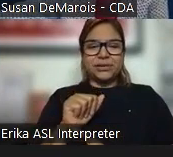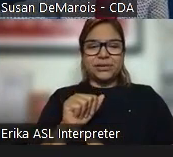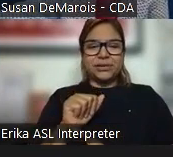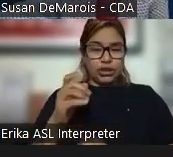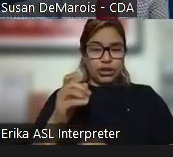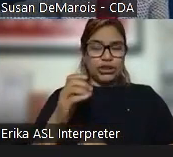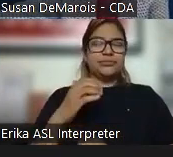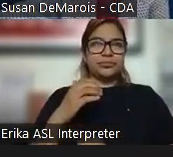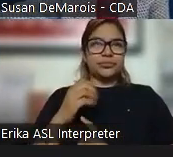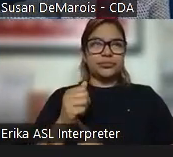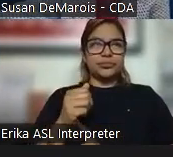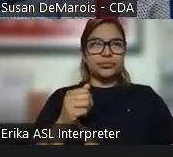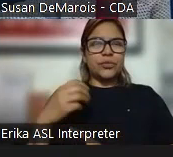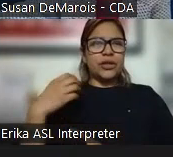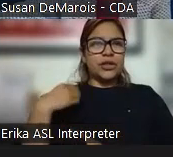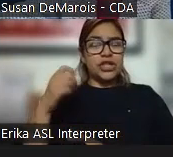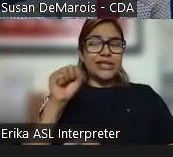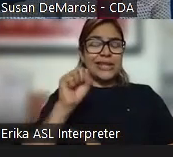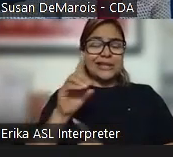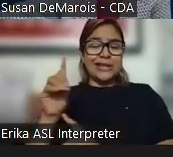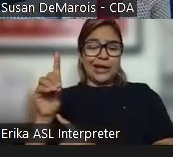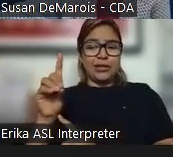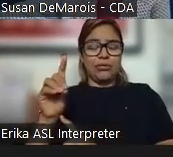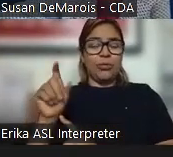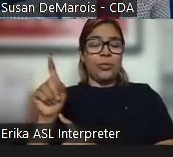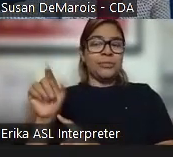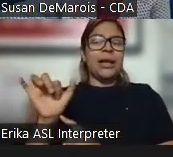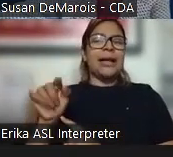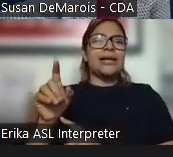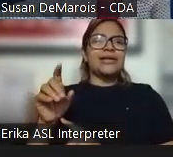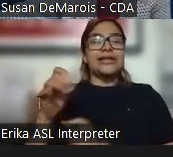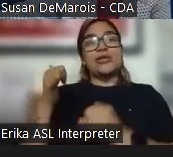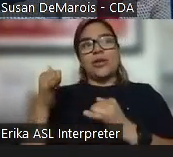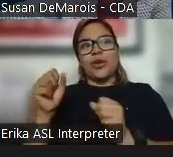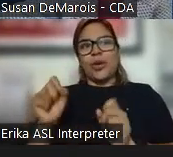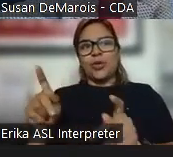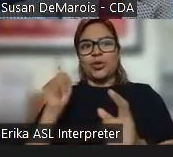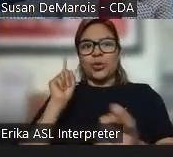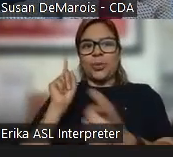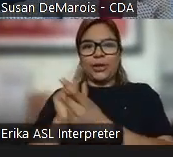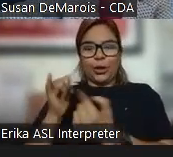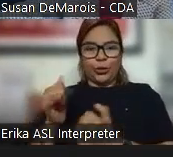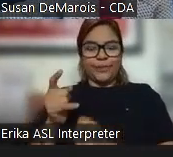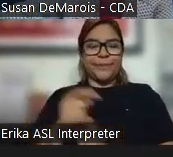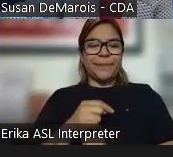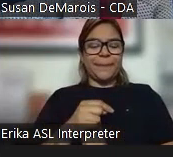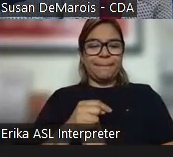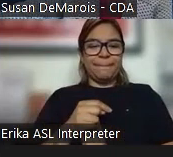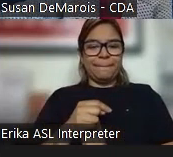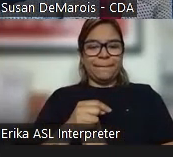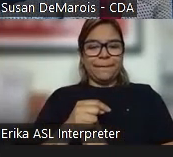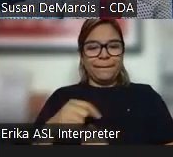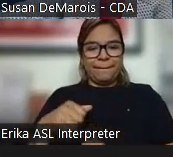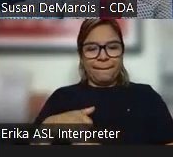Serving Seniors in San Diego. We had the opportunity to meet with Melinda and Paul Downey earlier